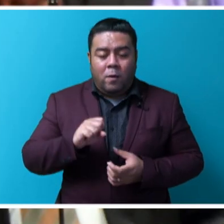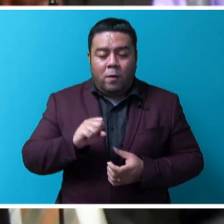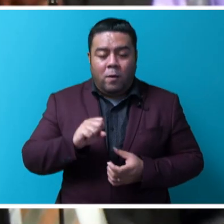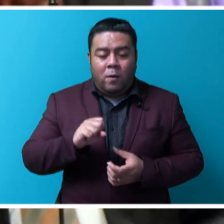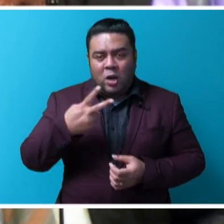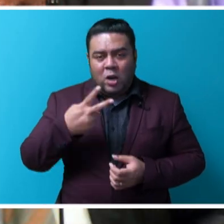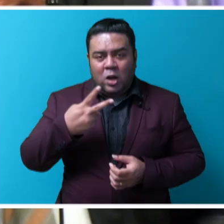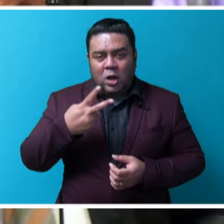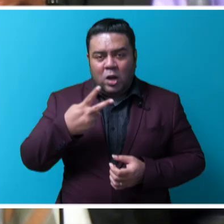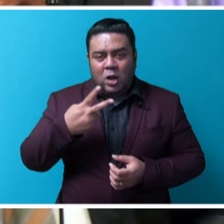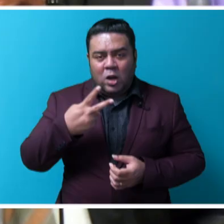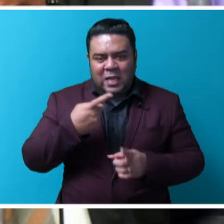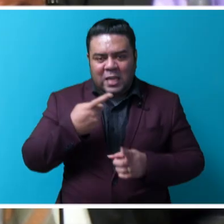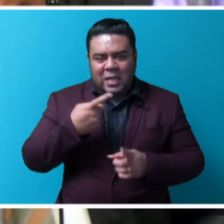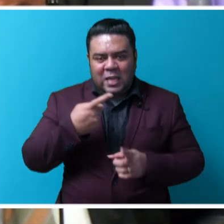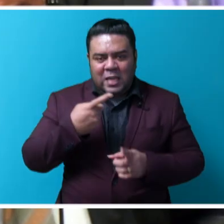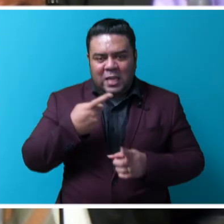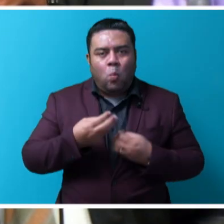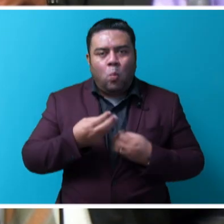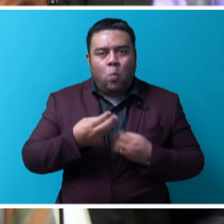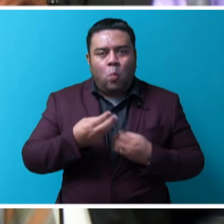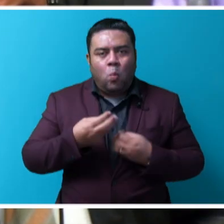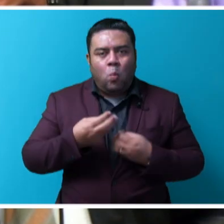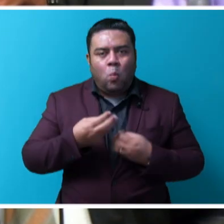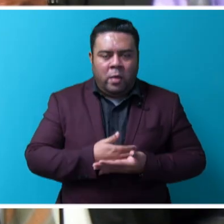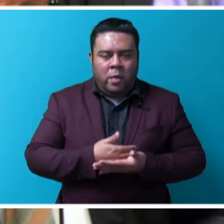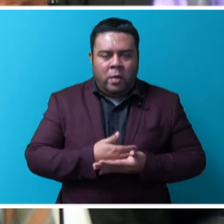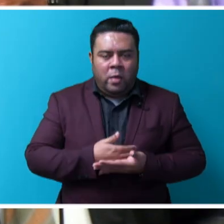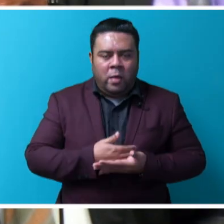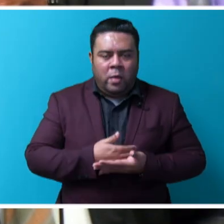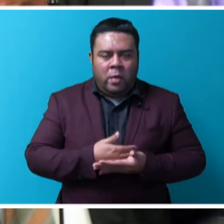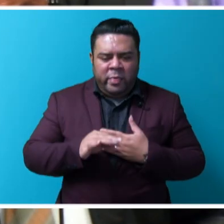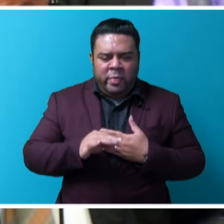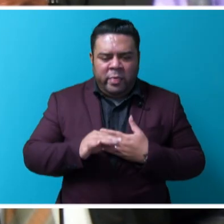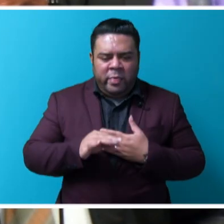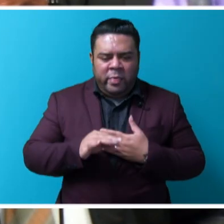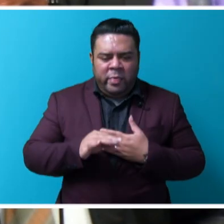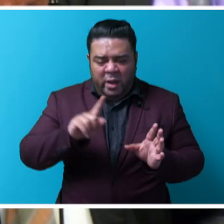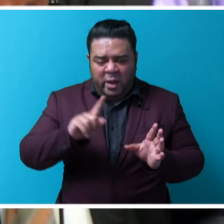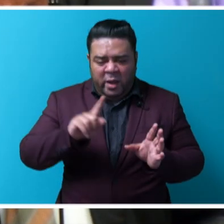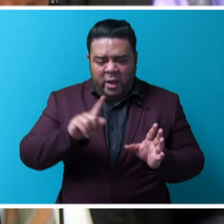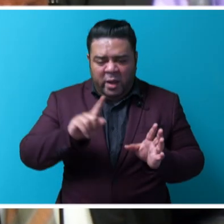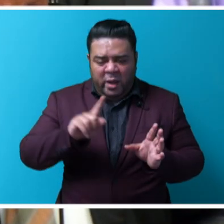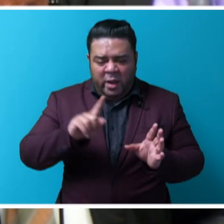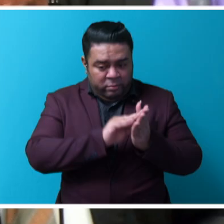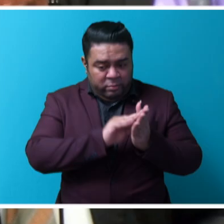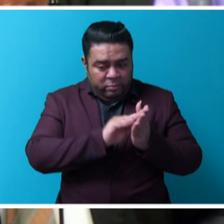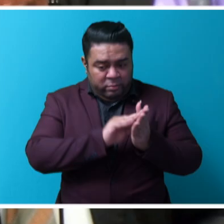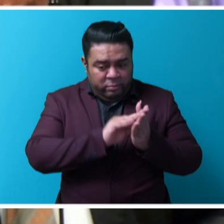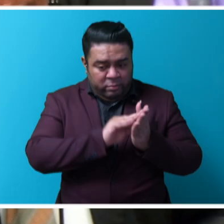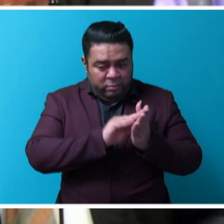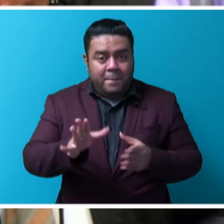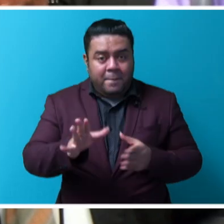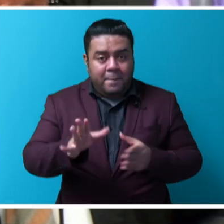our collective regional voice ahead of the 7th United Nations Environment Assembly, where major global decisions